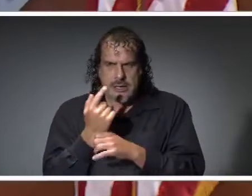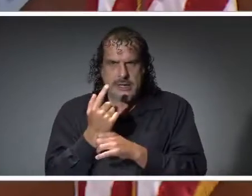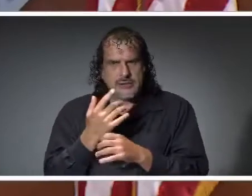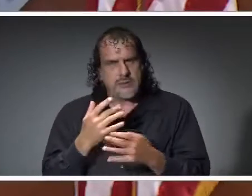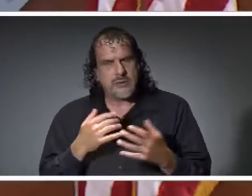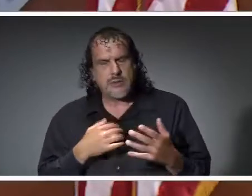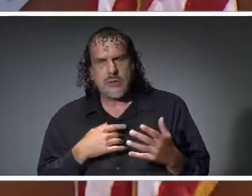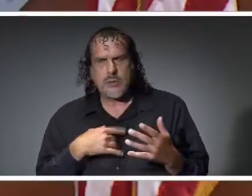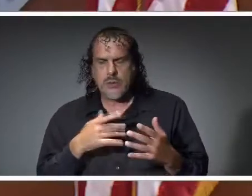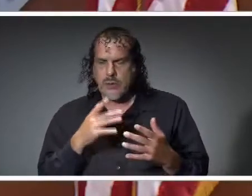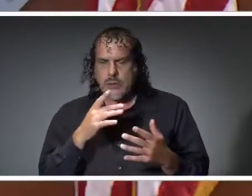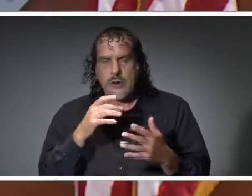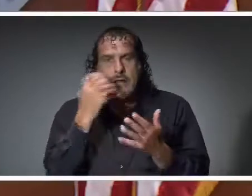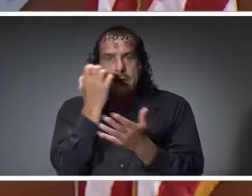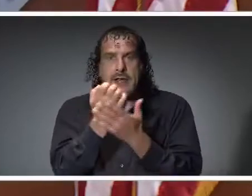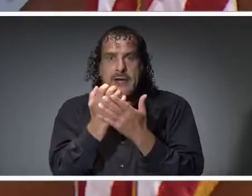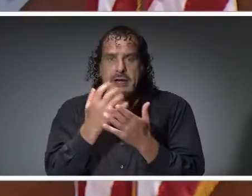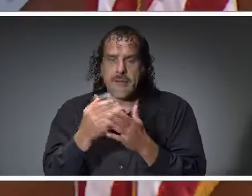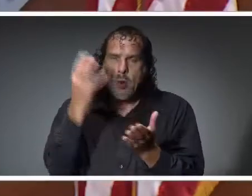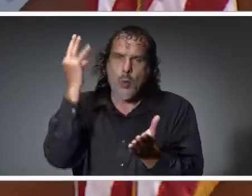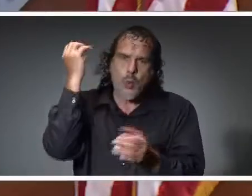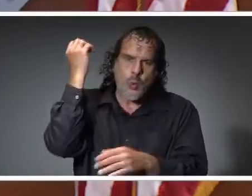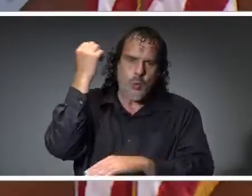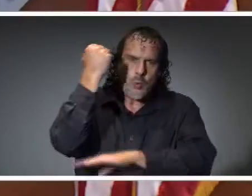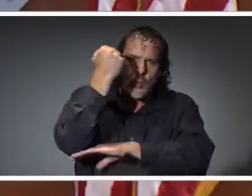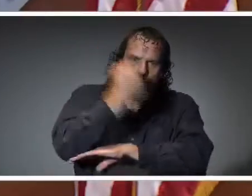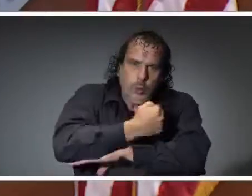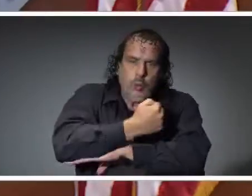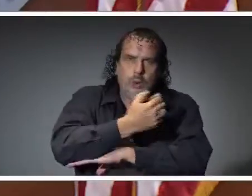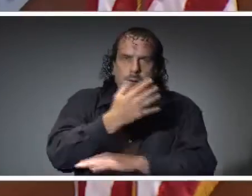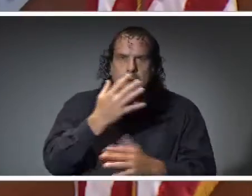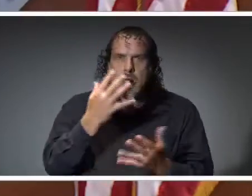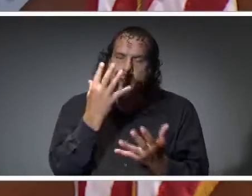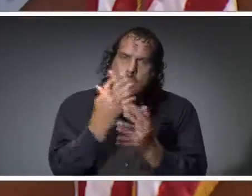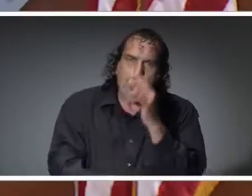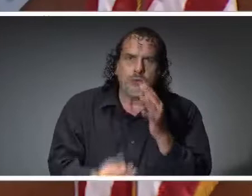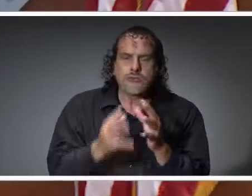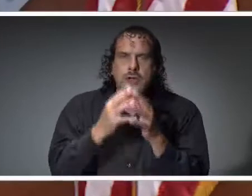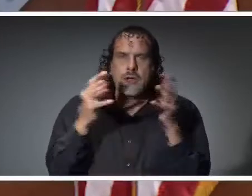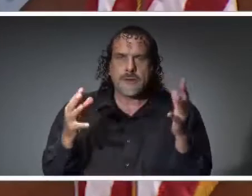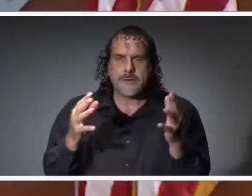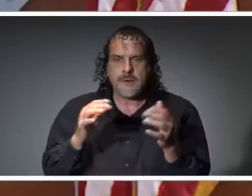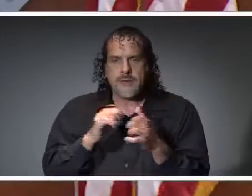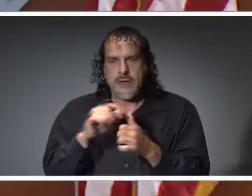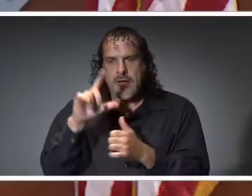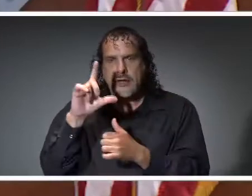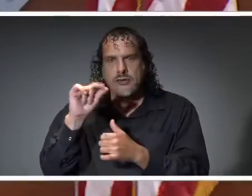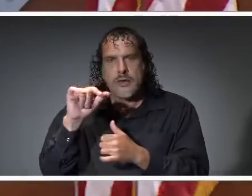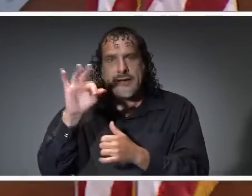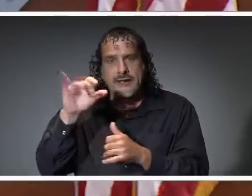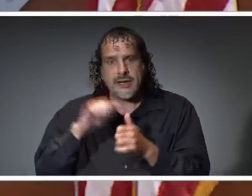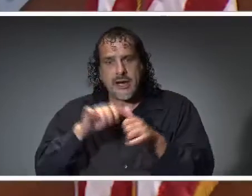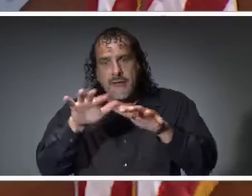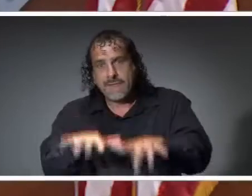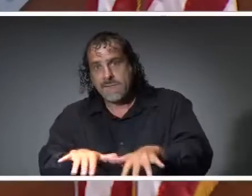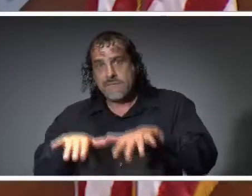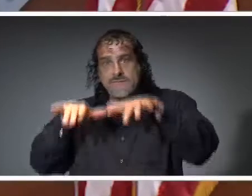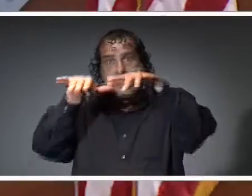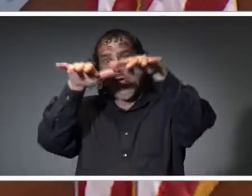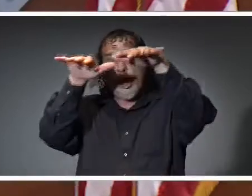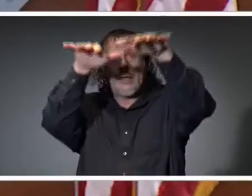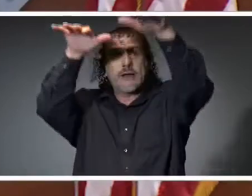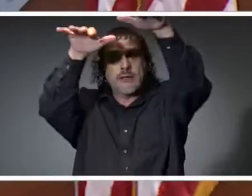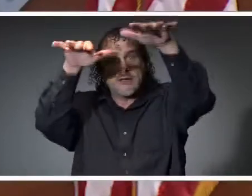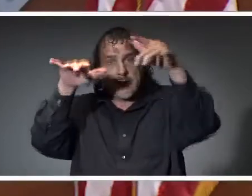hit to that economic success. The 2019 backwater flood was beyond catastrophic to the